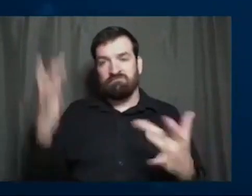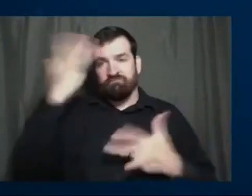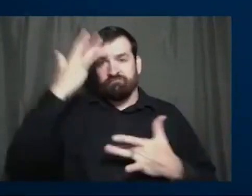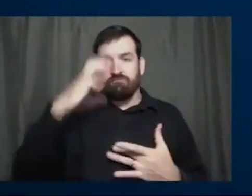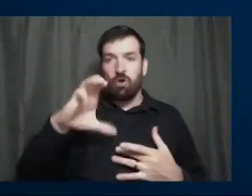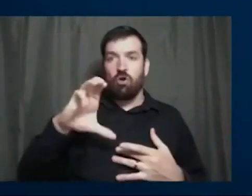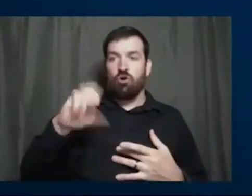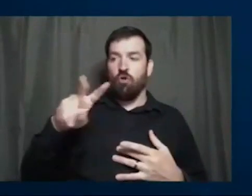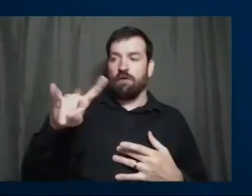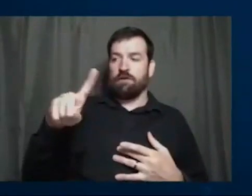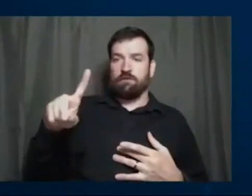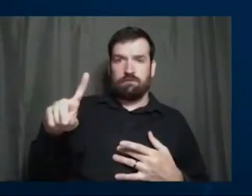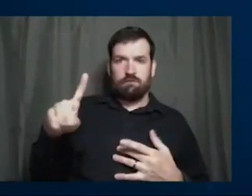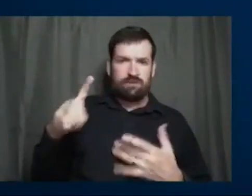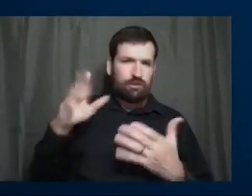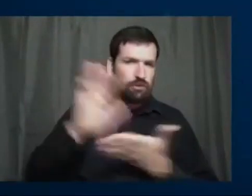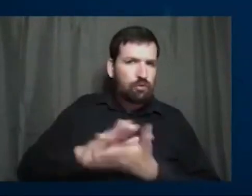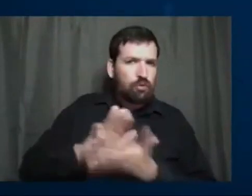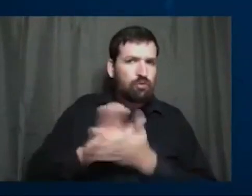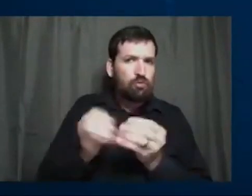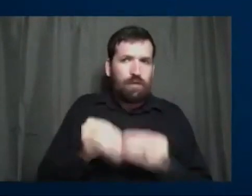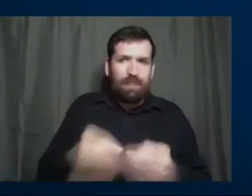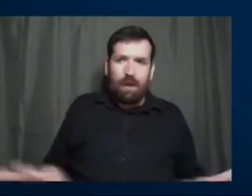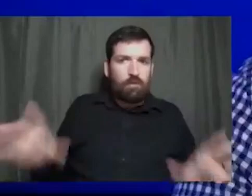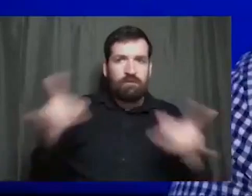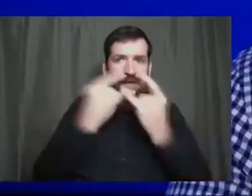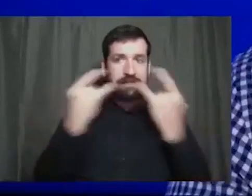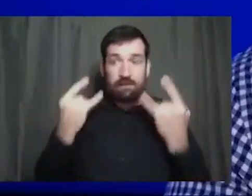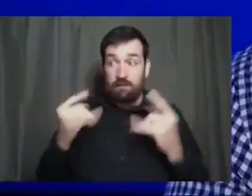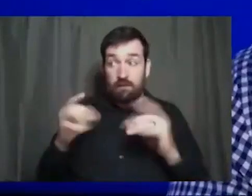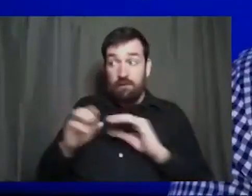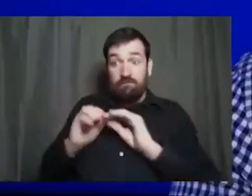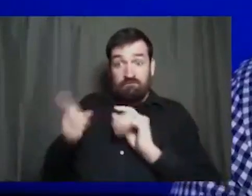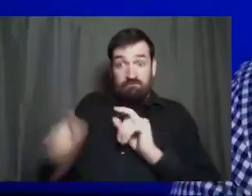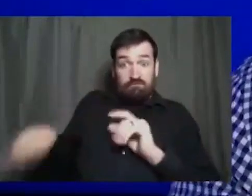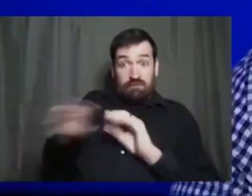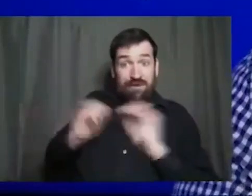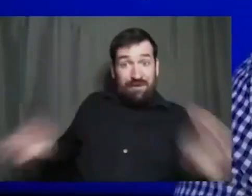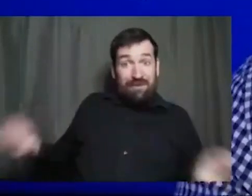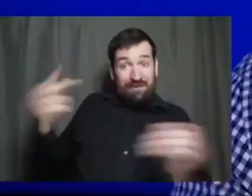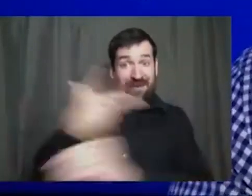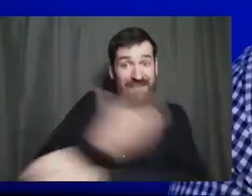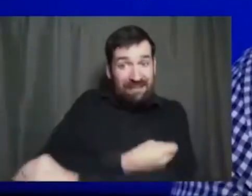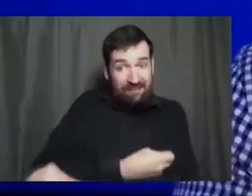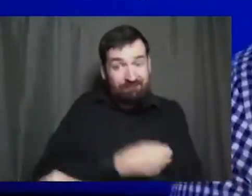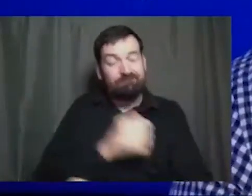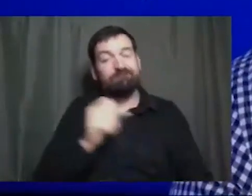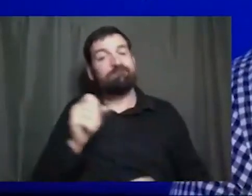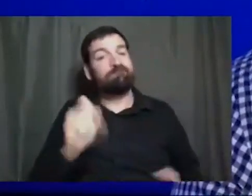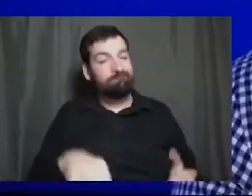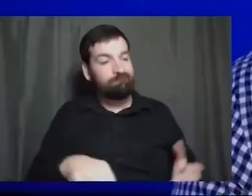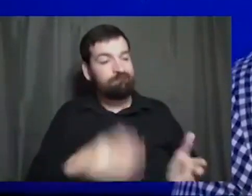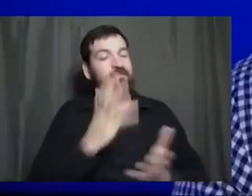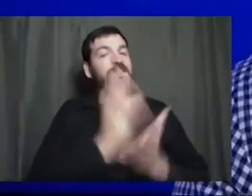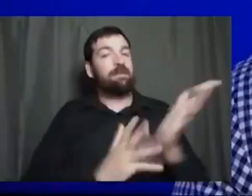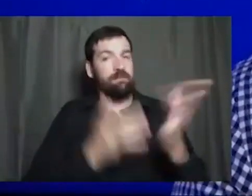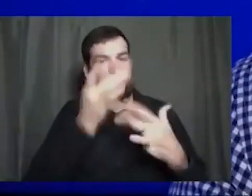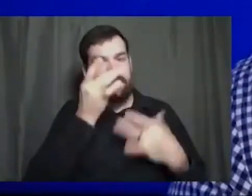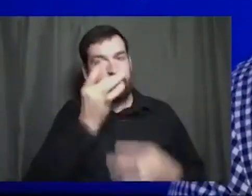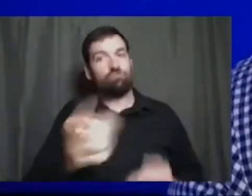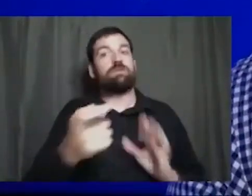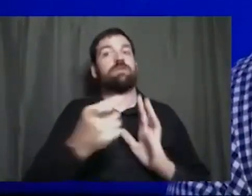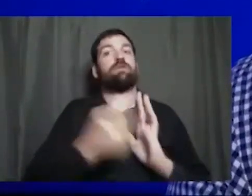mask mandates? Kids aren't vaccinated. Yeah, so there's been some interesting articles recently about